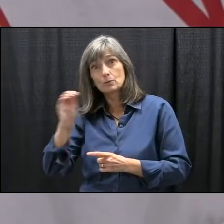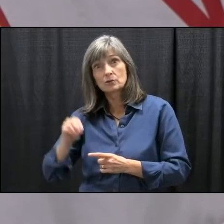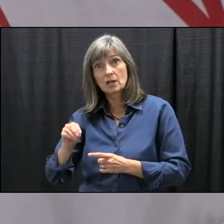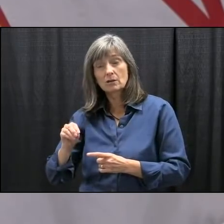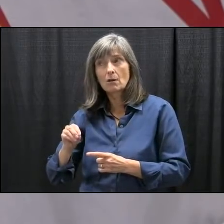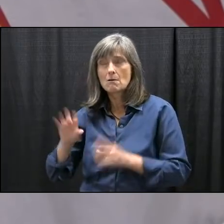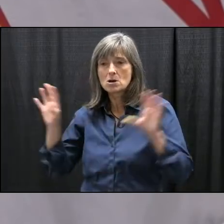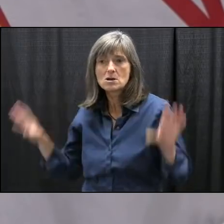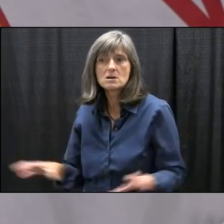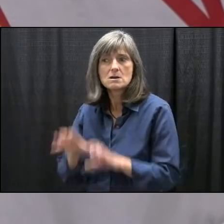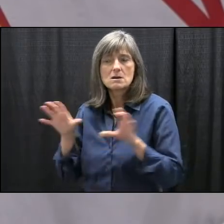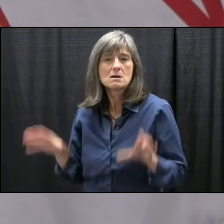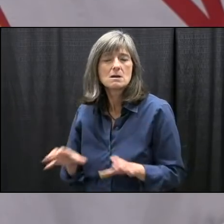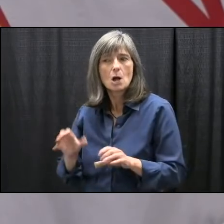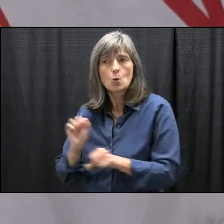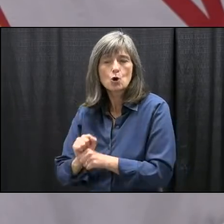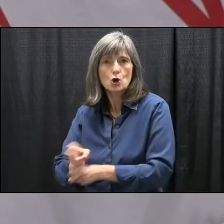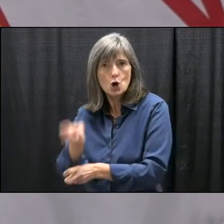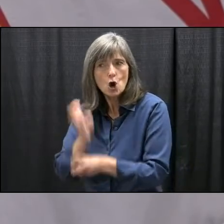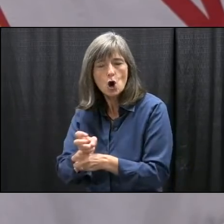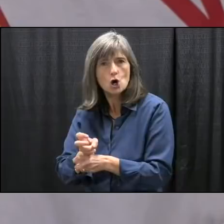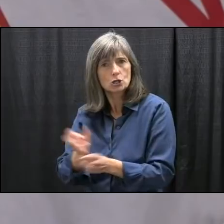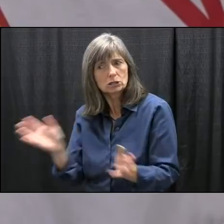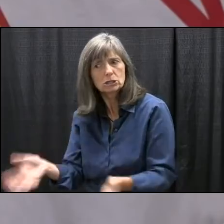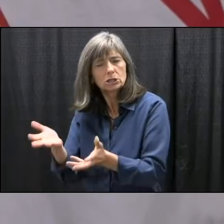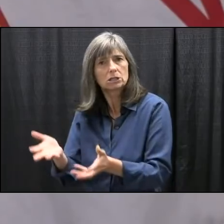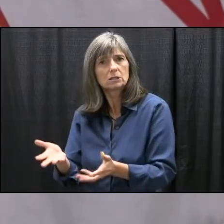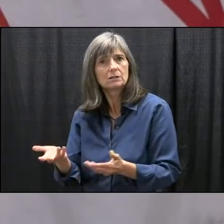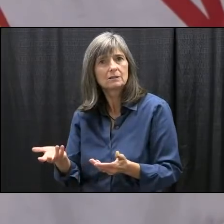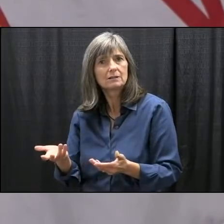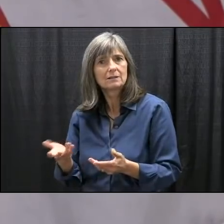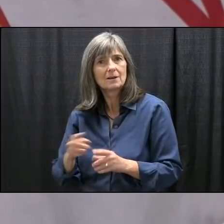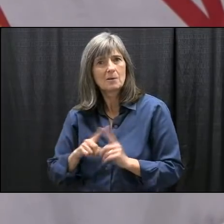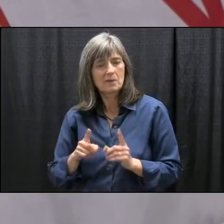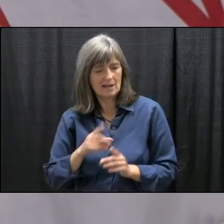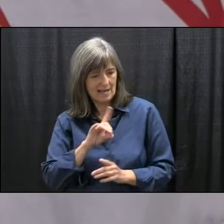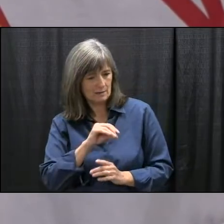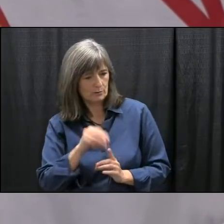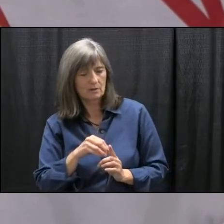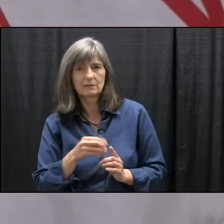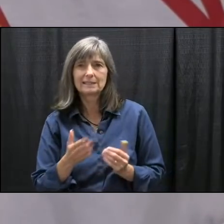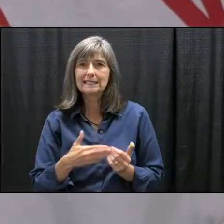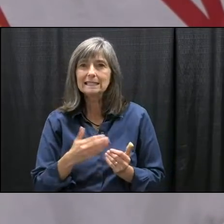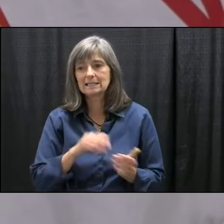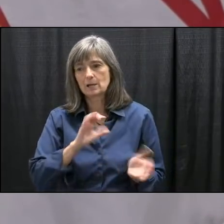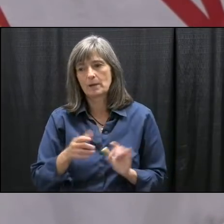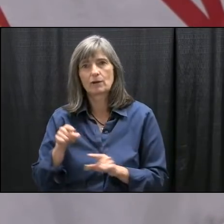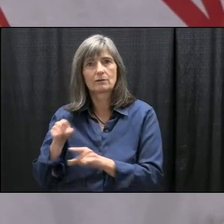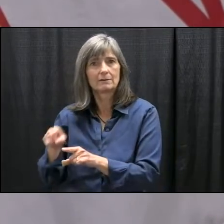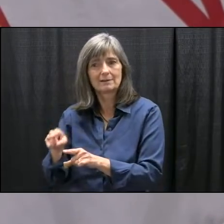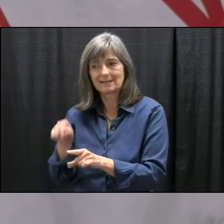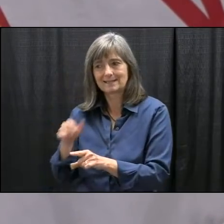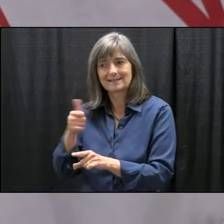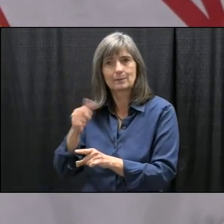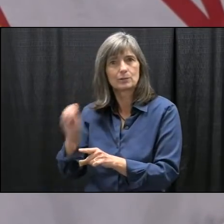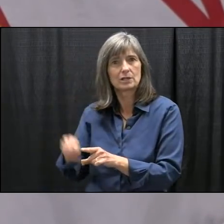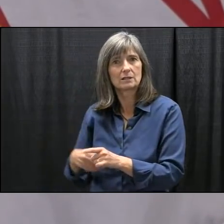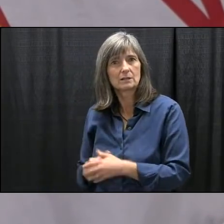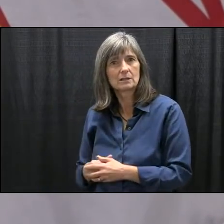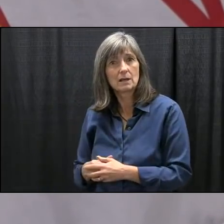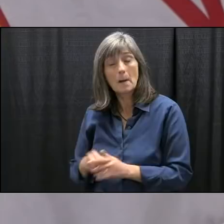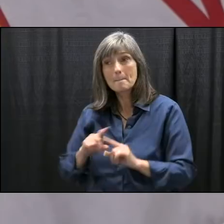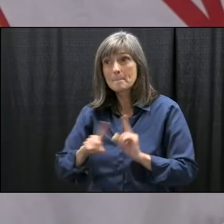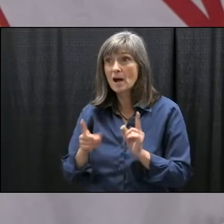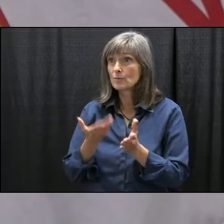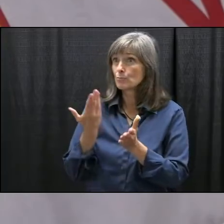first 80%. But the data there on that graph shows very clearly that if we're ever going to use vaccine